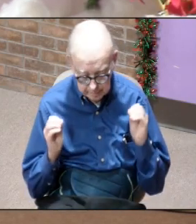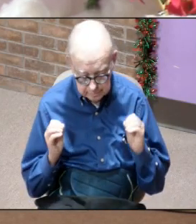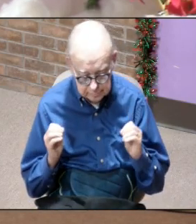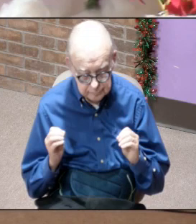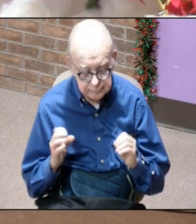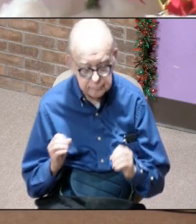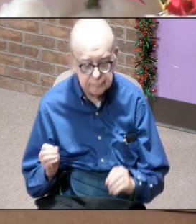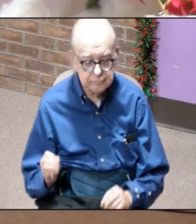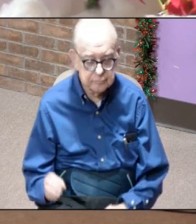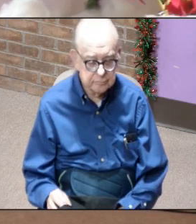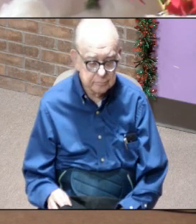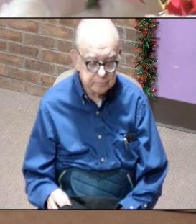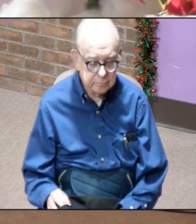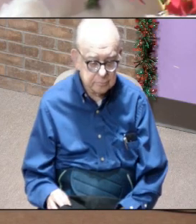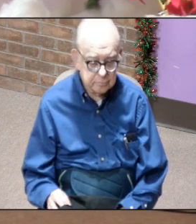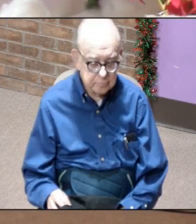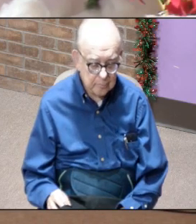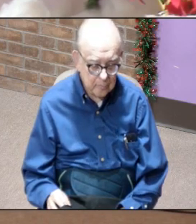And so